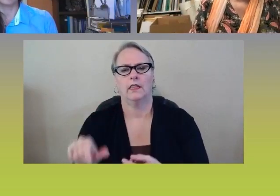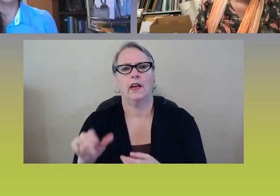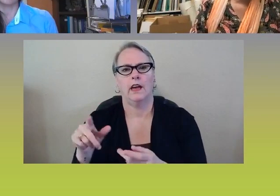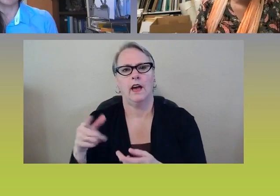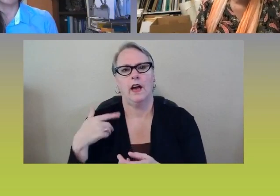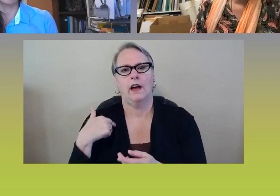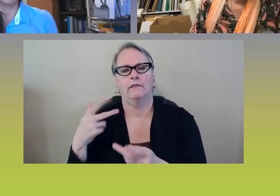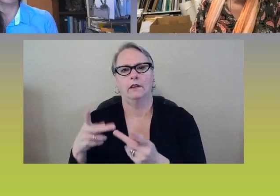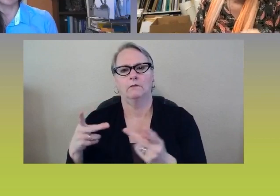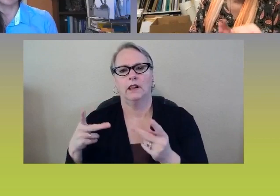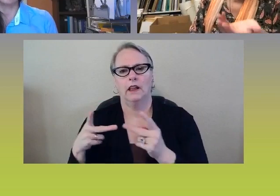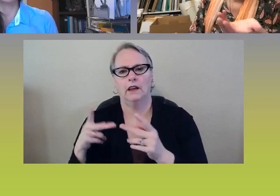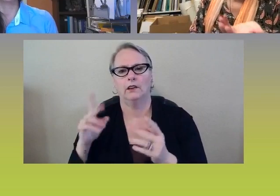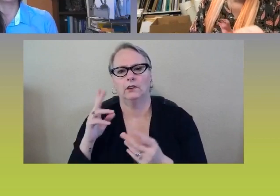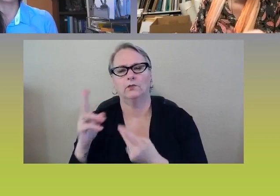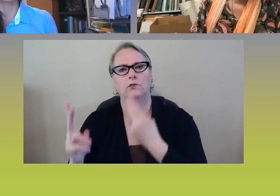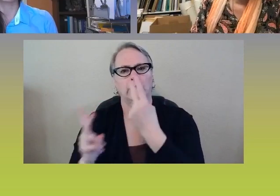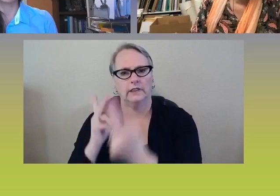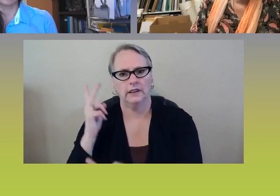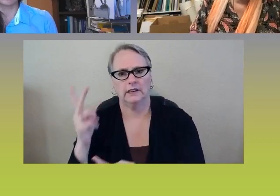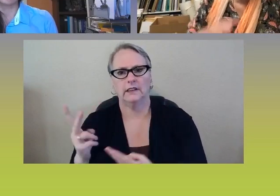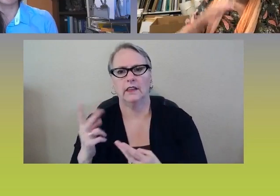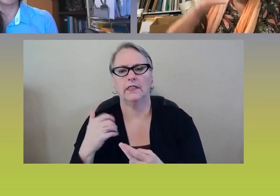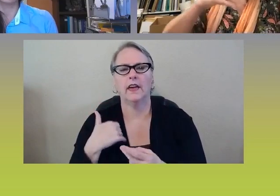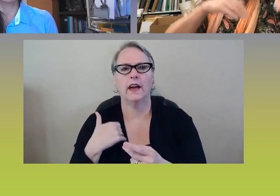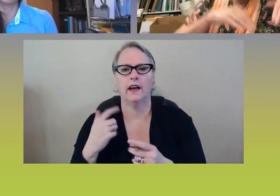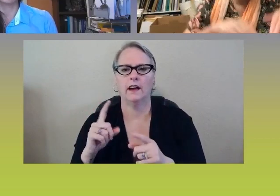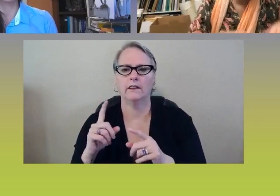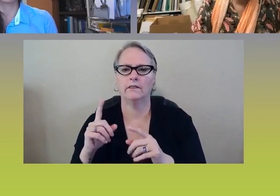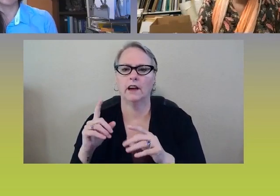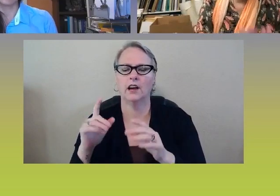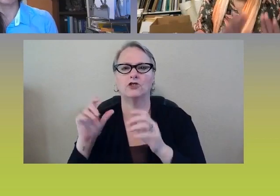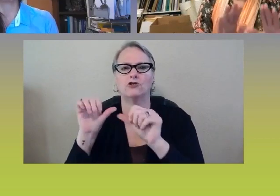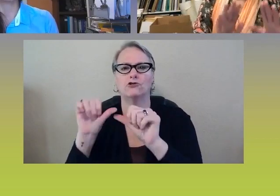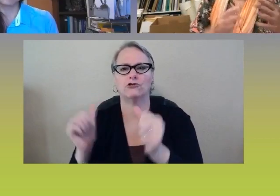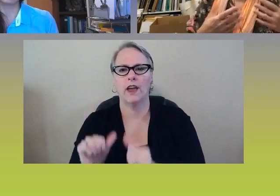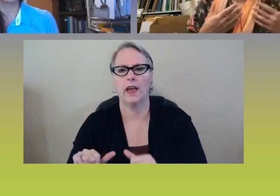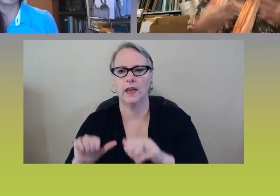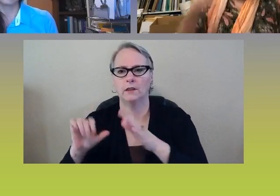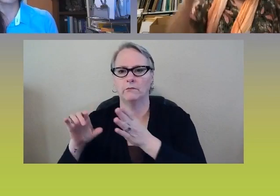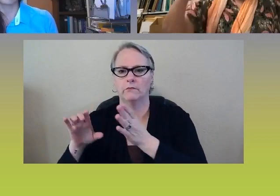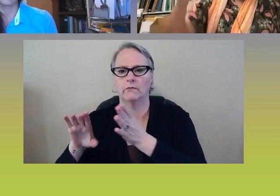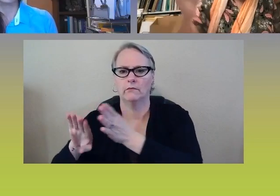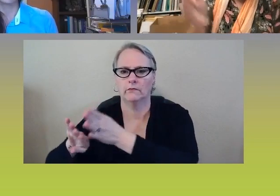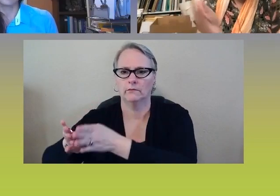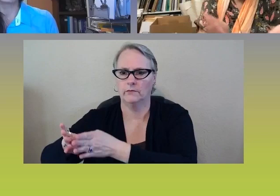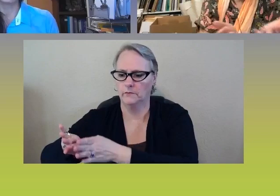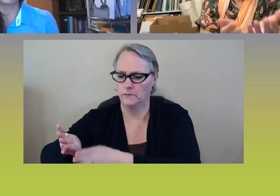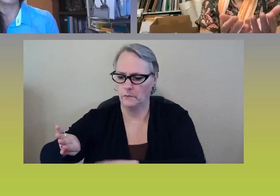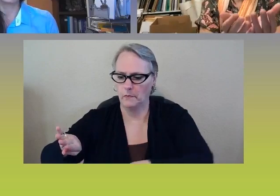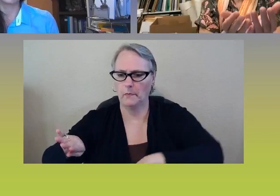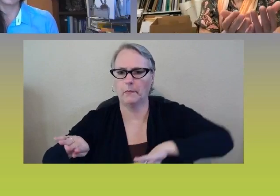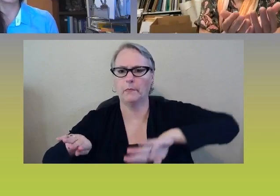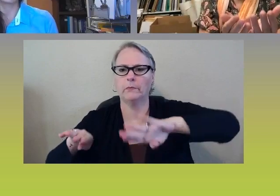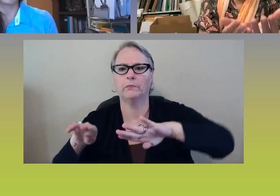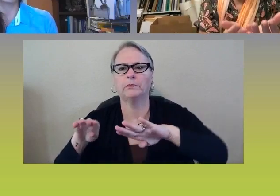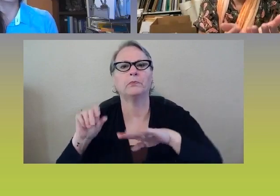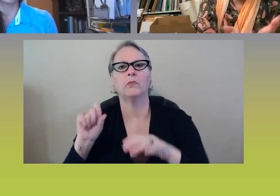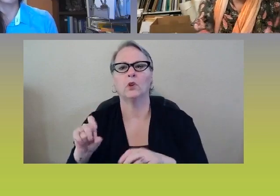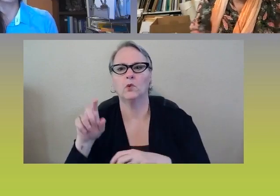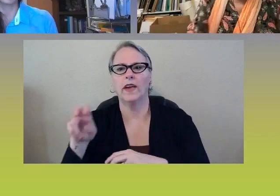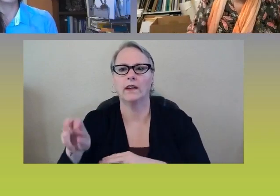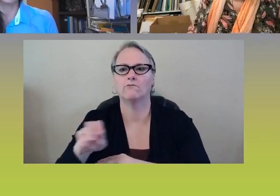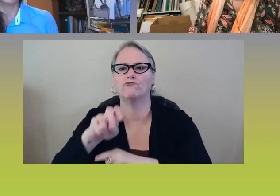a concave shape where you could go in and feel it with your body, that was like a